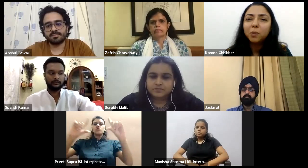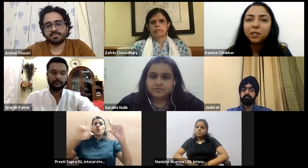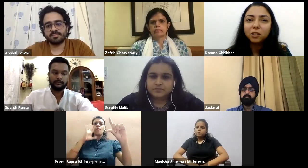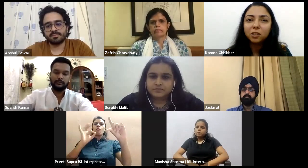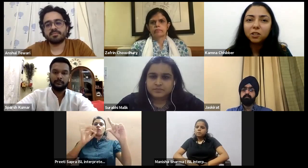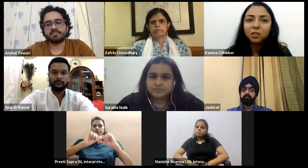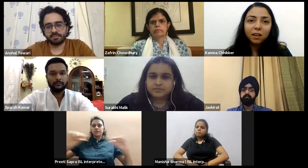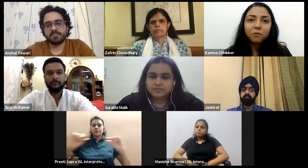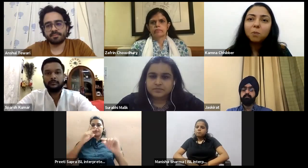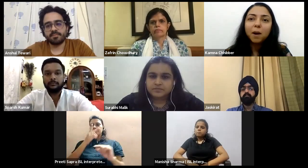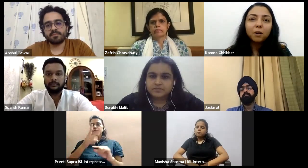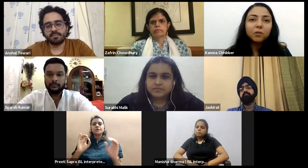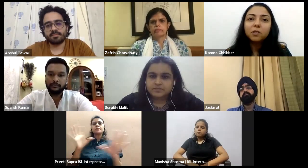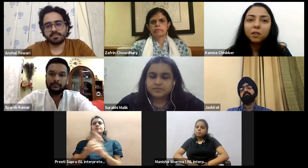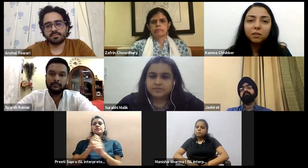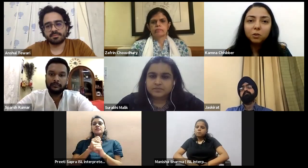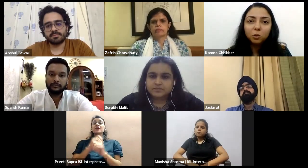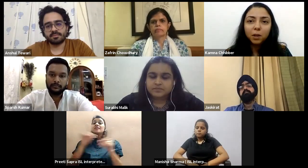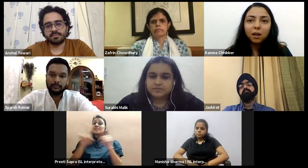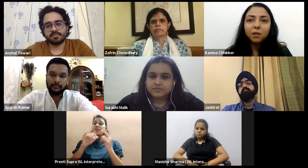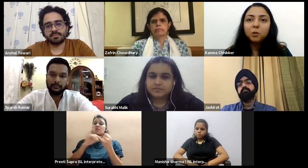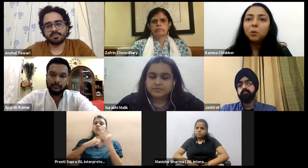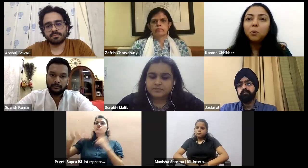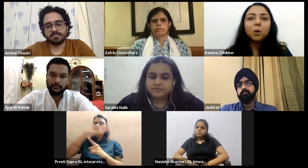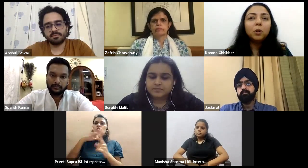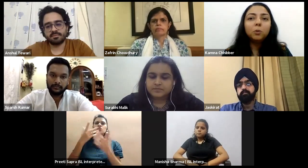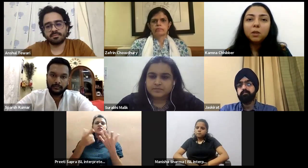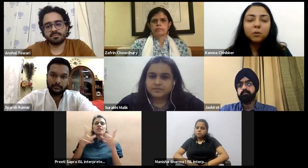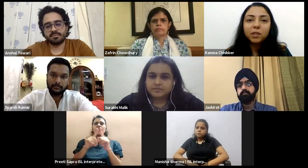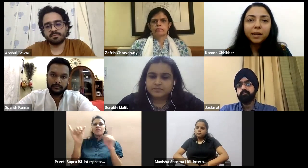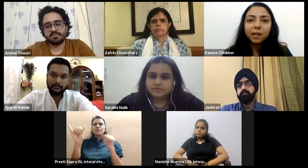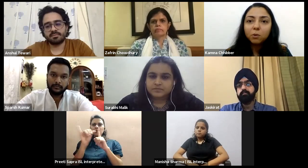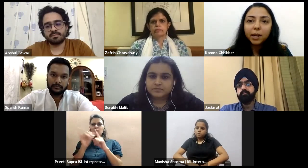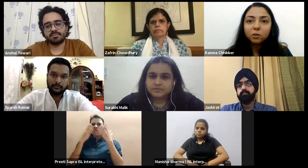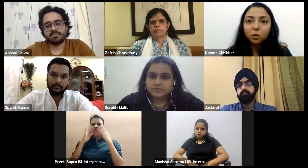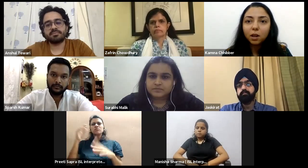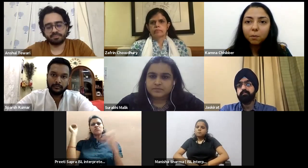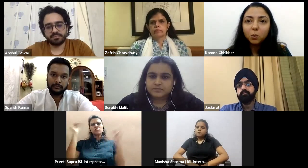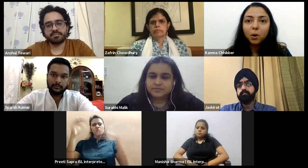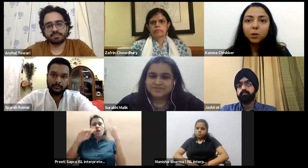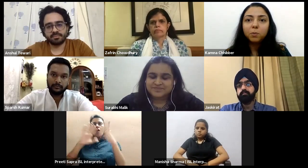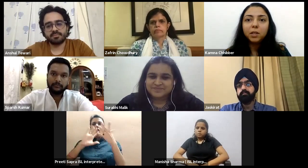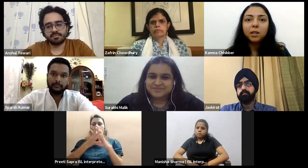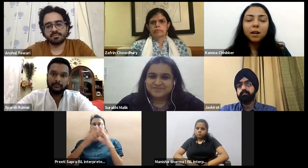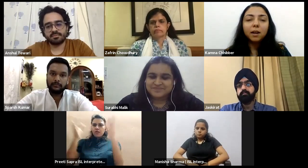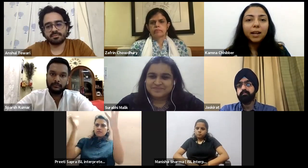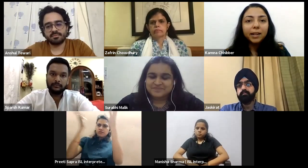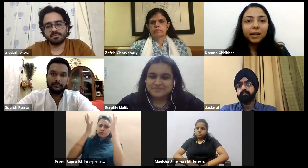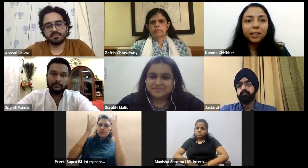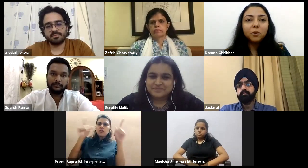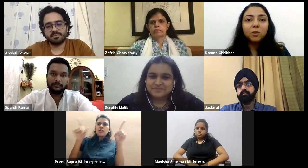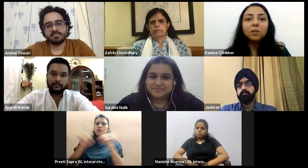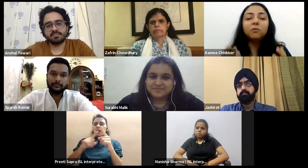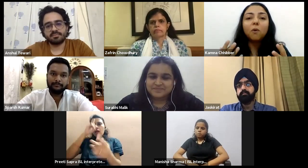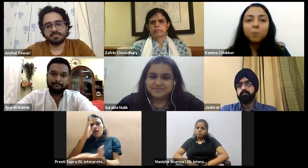social pressure, right? If you're a part of a certain group, you don't want to be the one who stands out like a sore thumb. You want to be